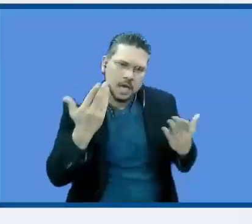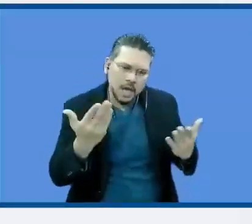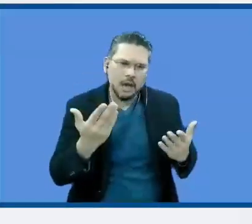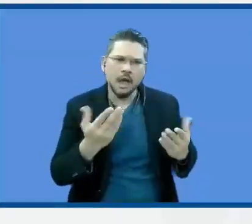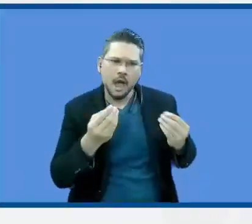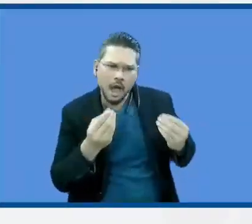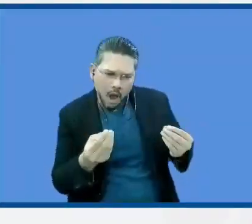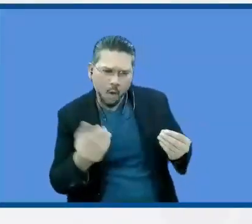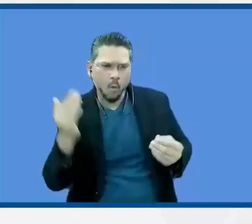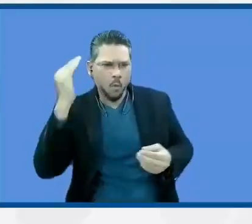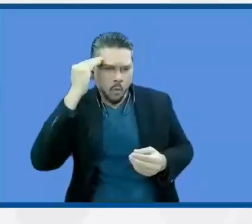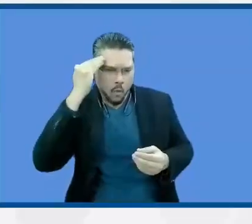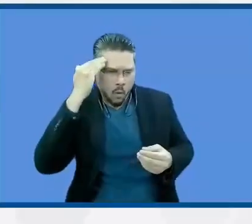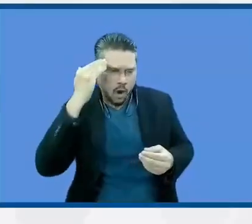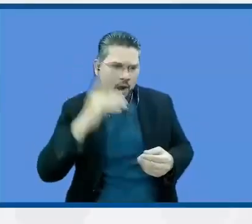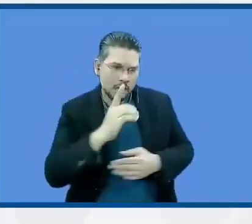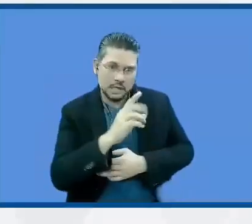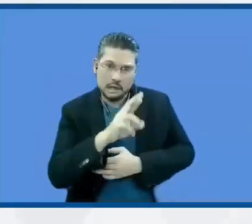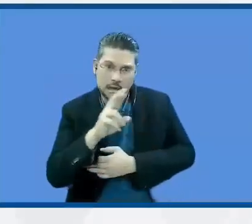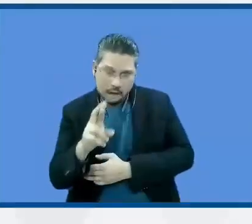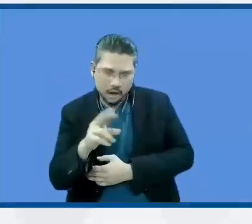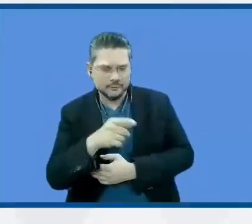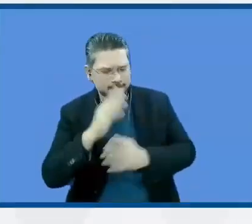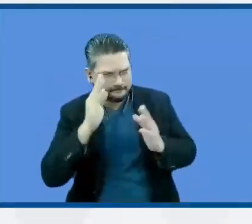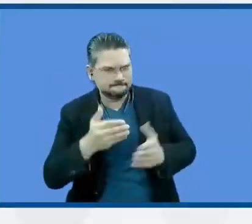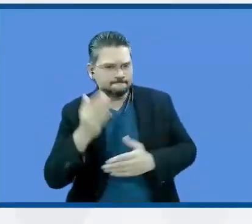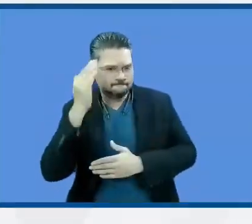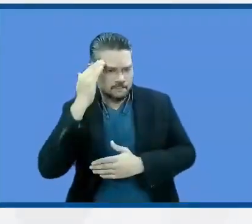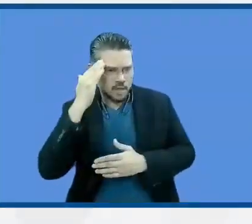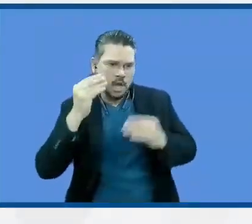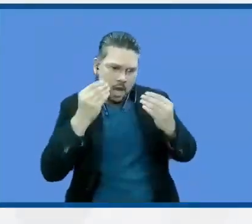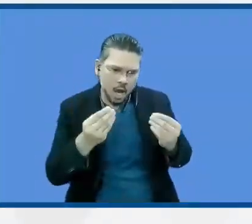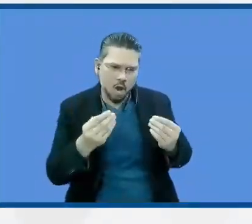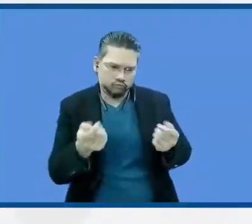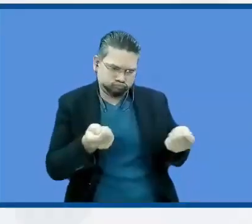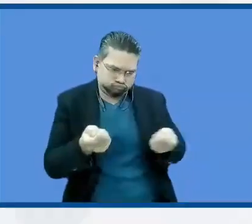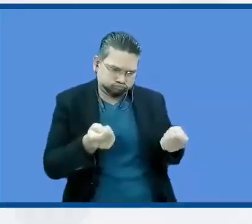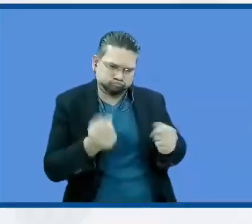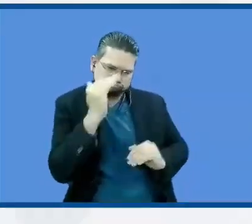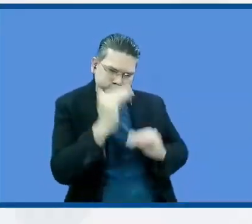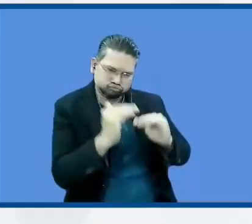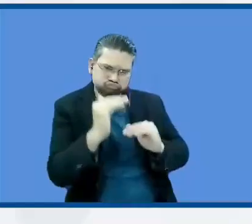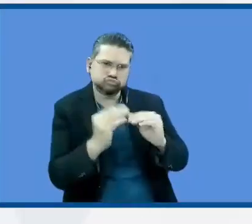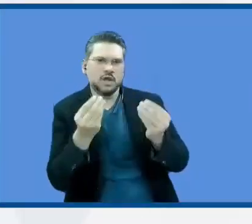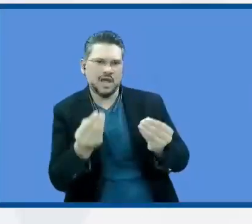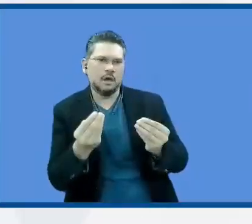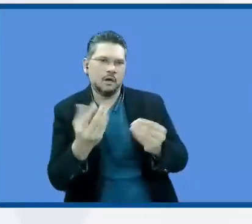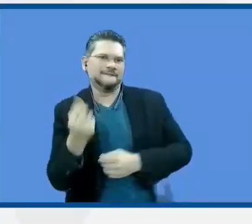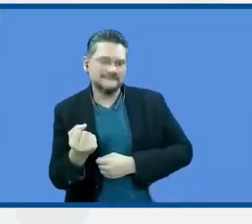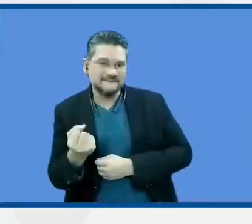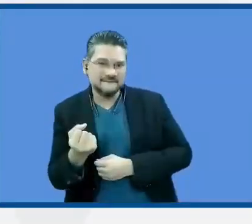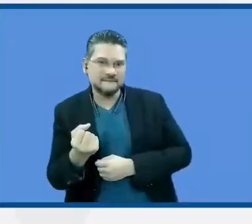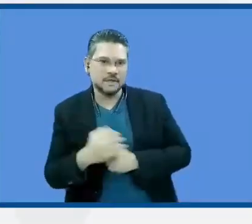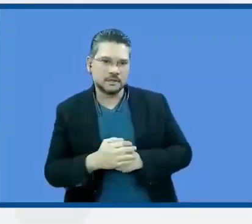a requirement and a foundation for proper management and reduction. Although the science,